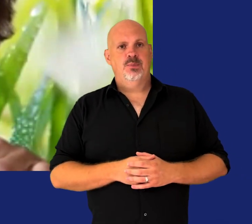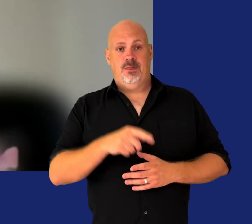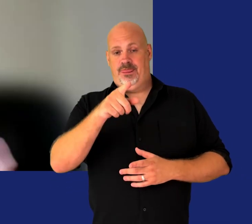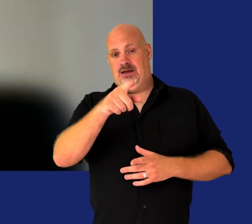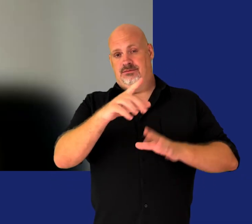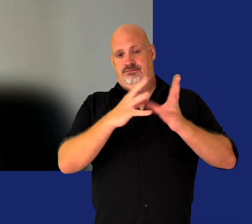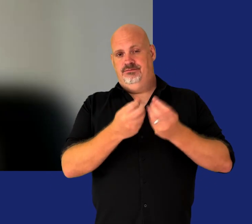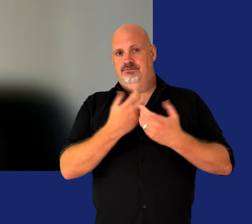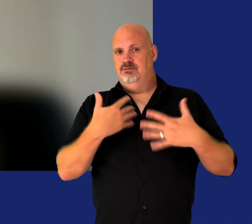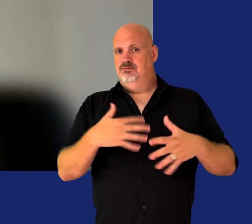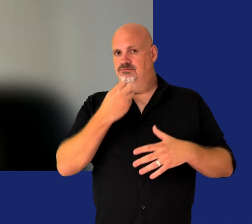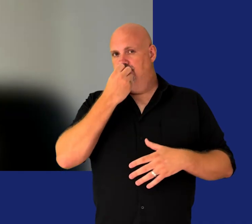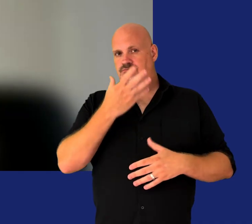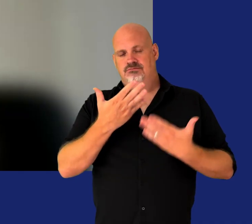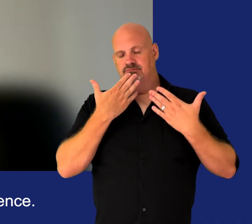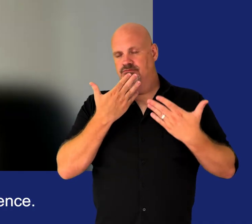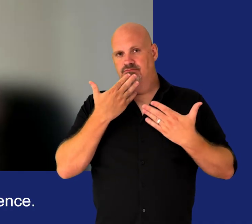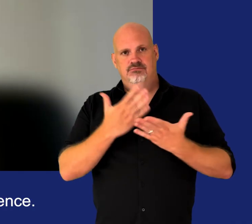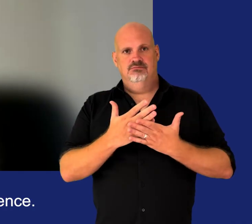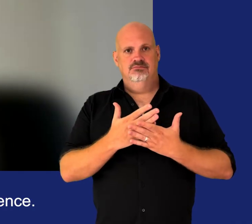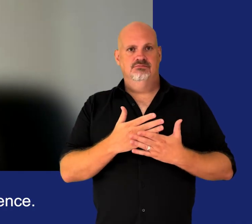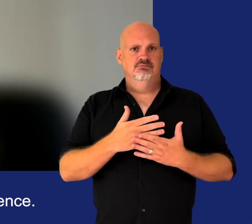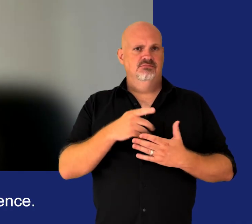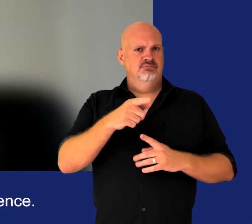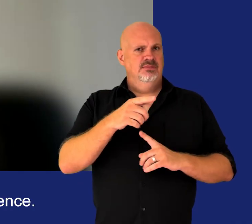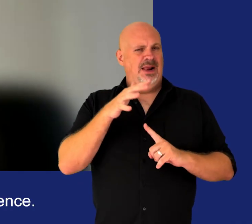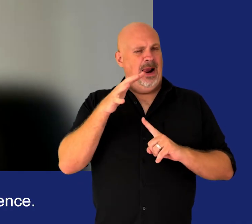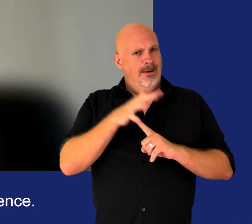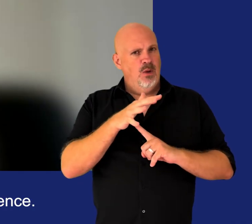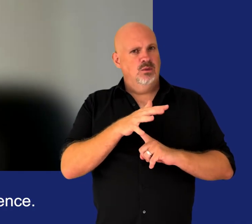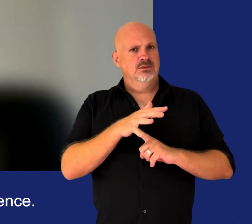I think you've illustrated that really beautifully. Thank you, Heather, the importance of that.